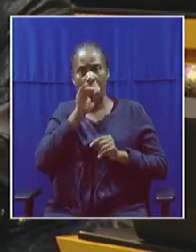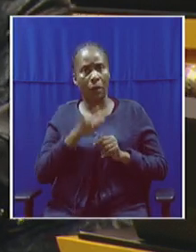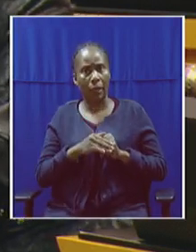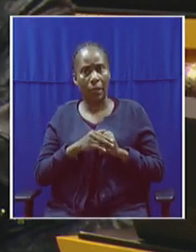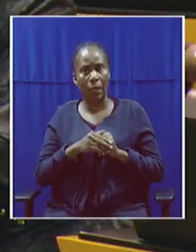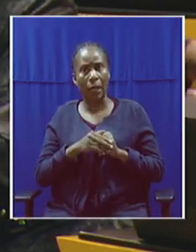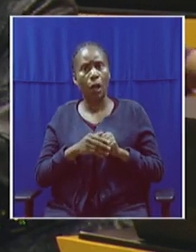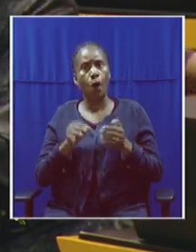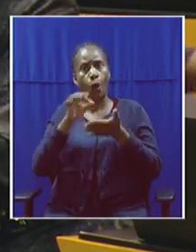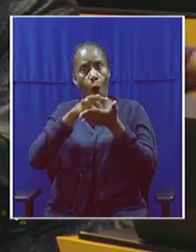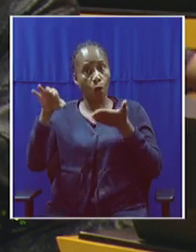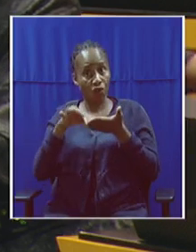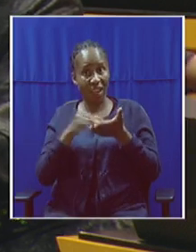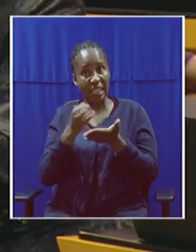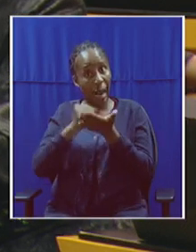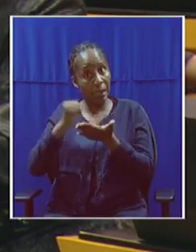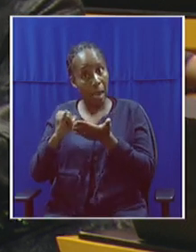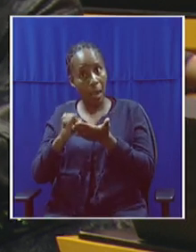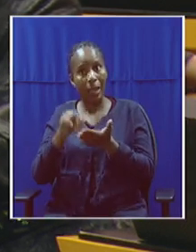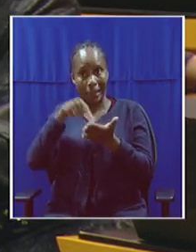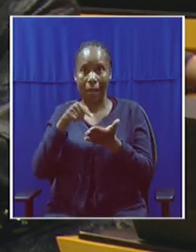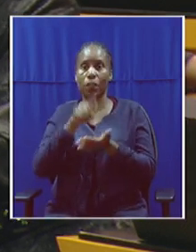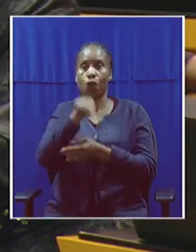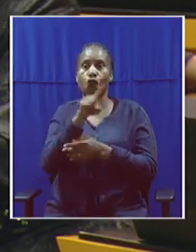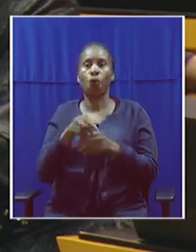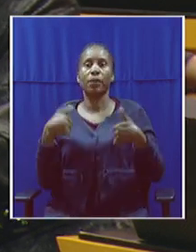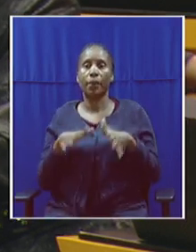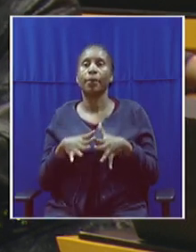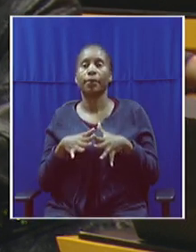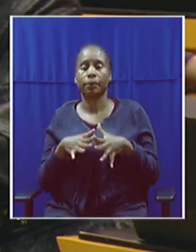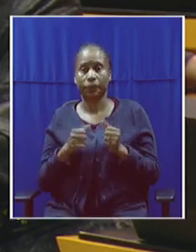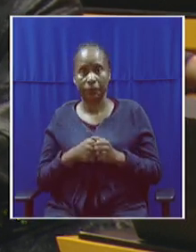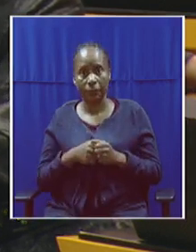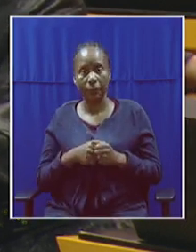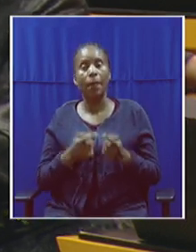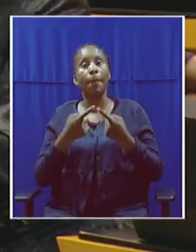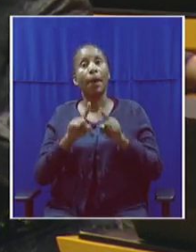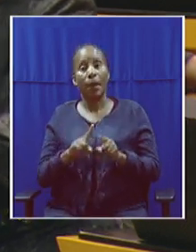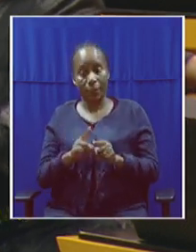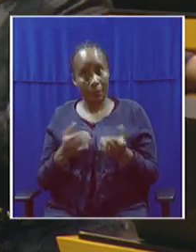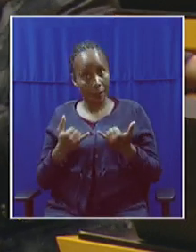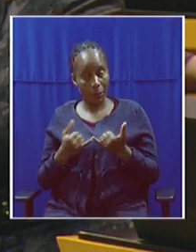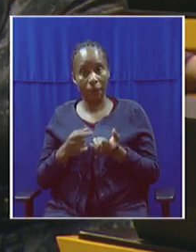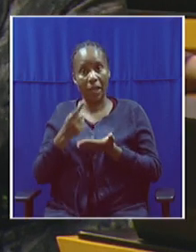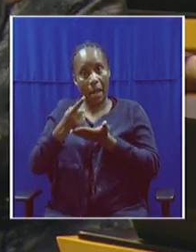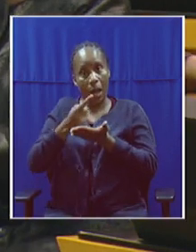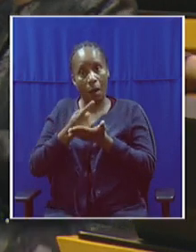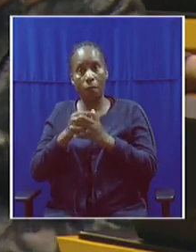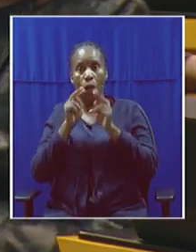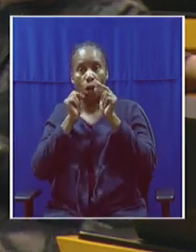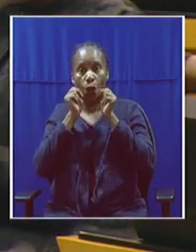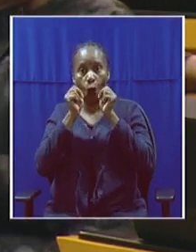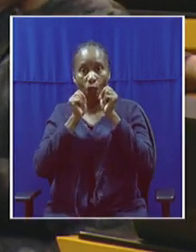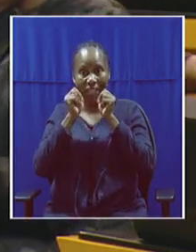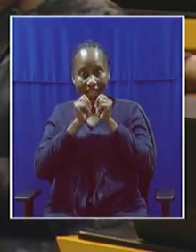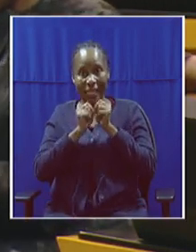wrong starting point uh but we are negotiating with suppliers of energy